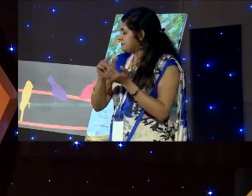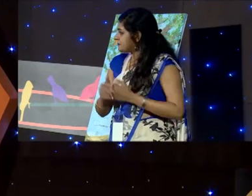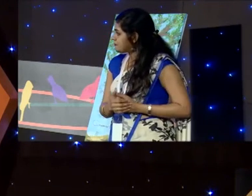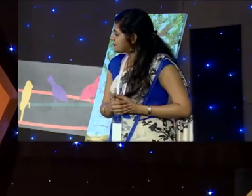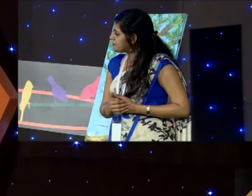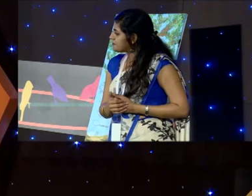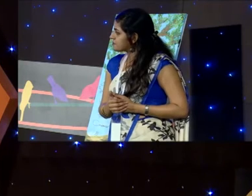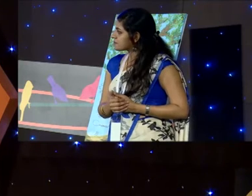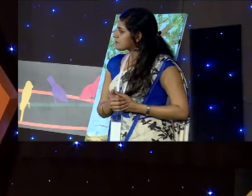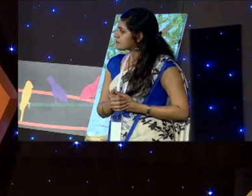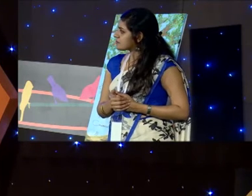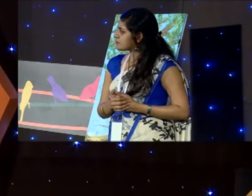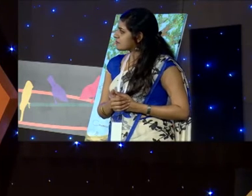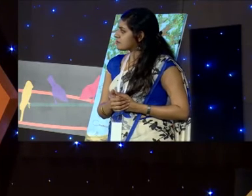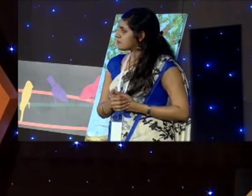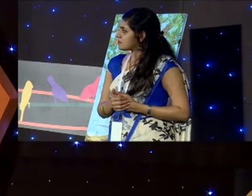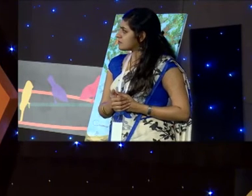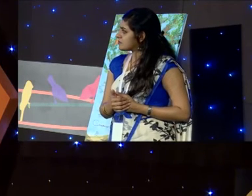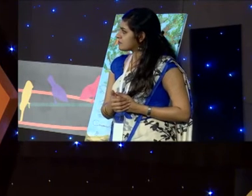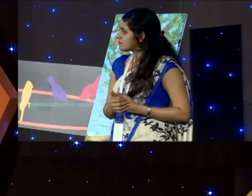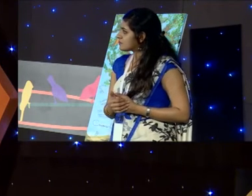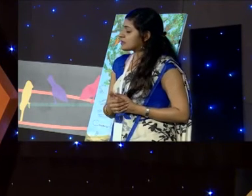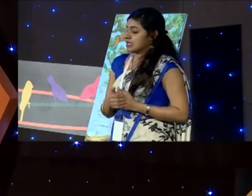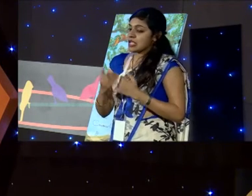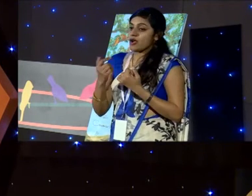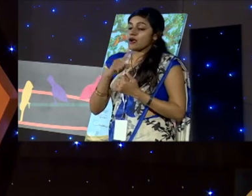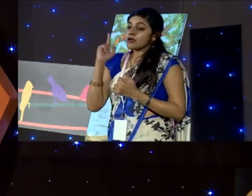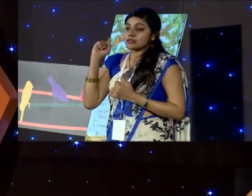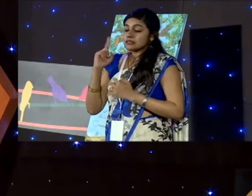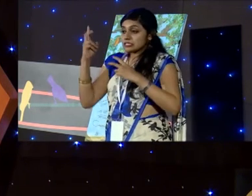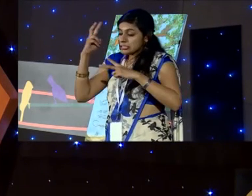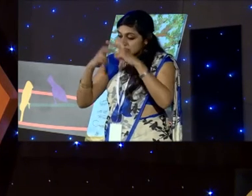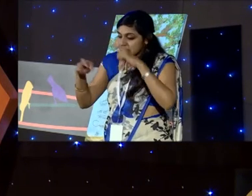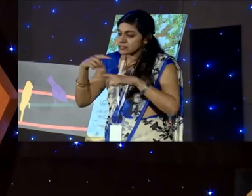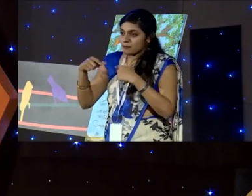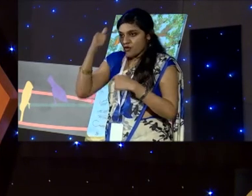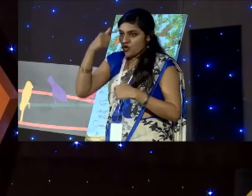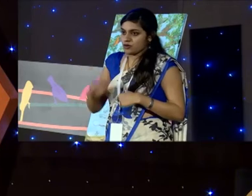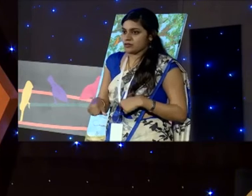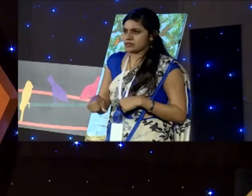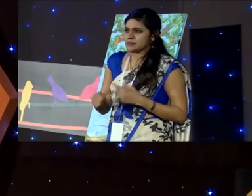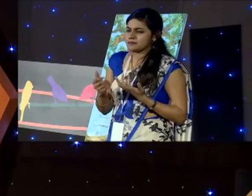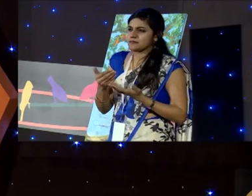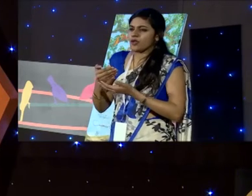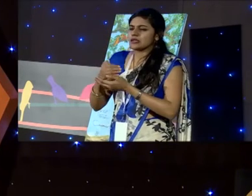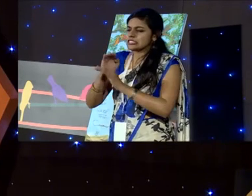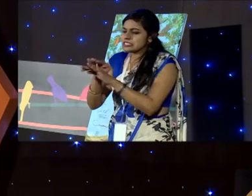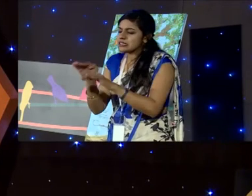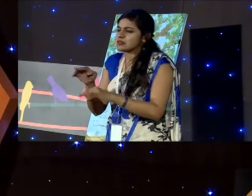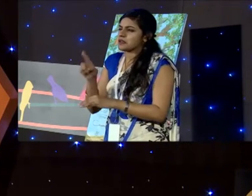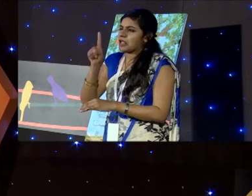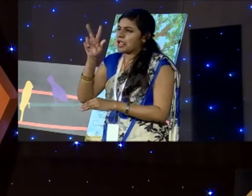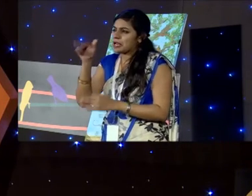the clinic at the youngest age you can diagnose autism, which is around 18 months to 2 years